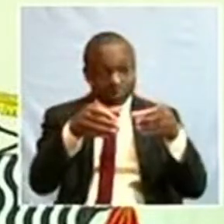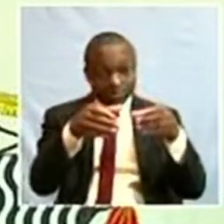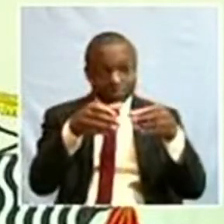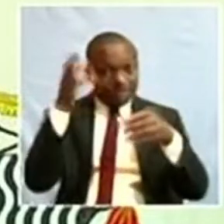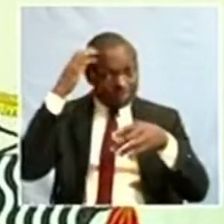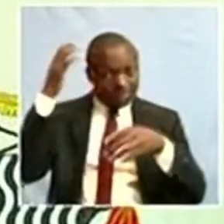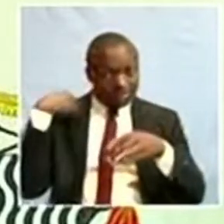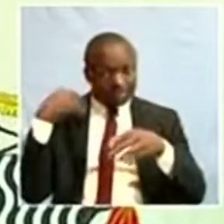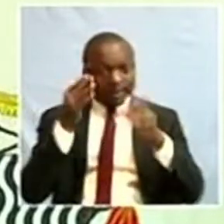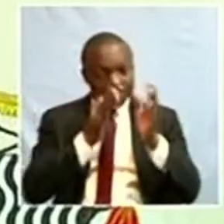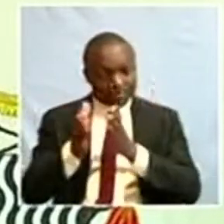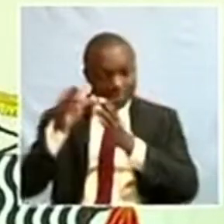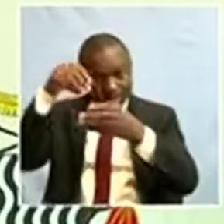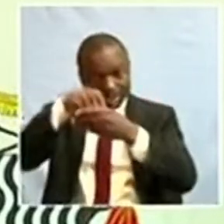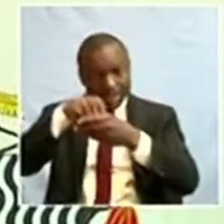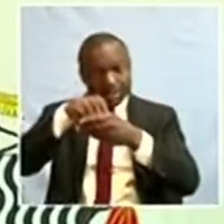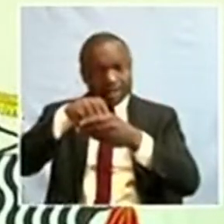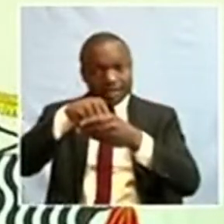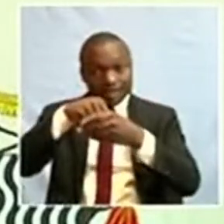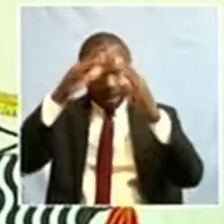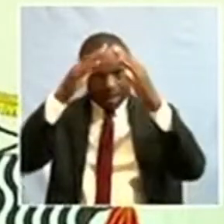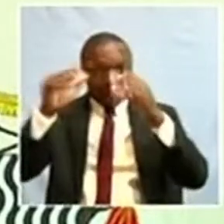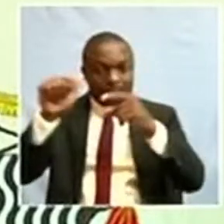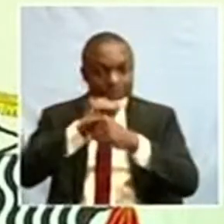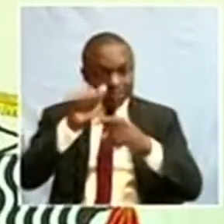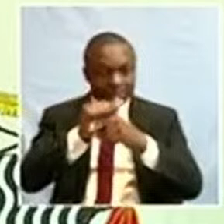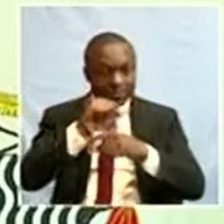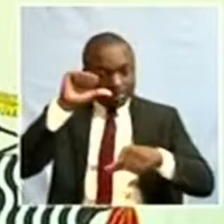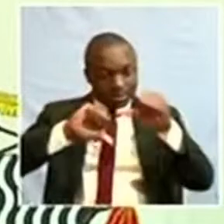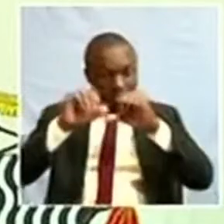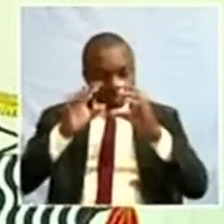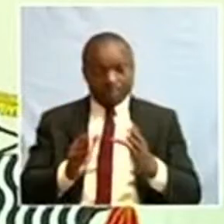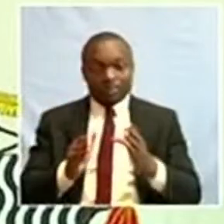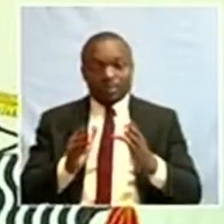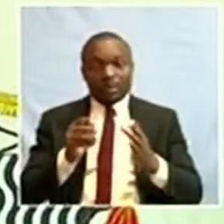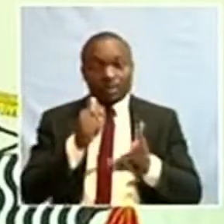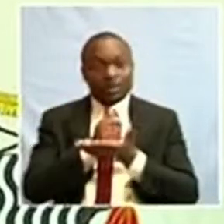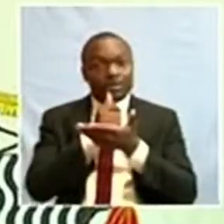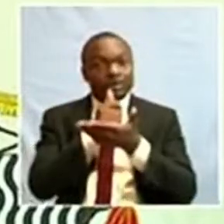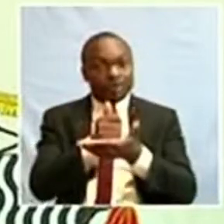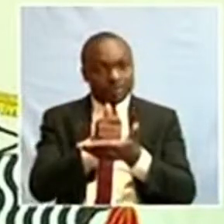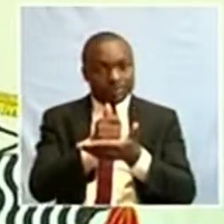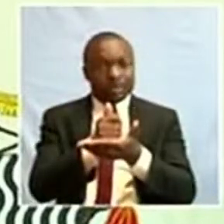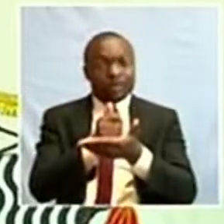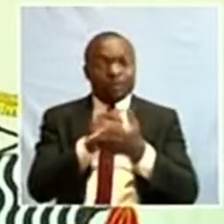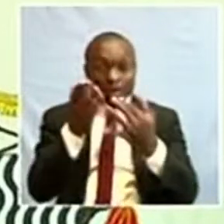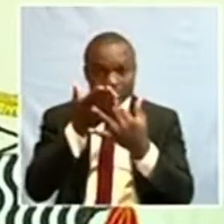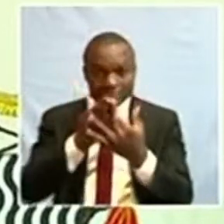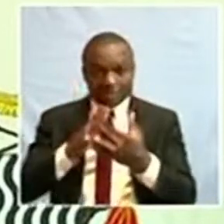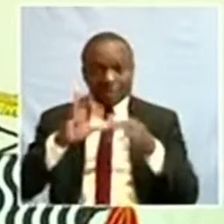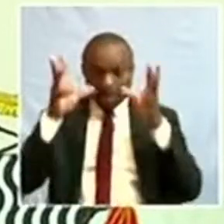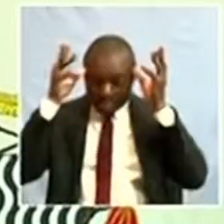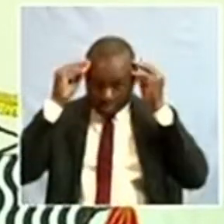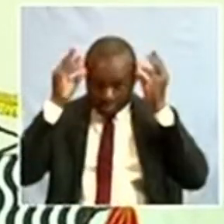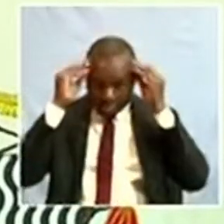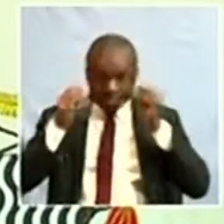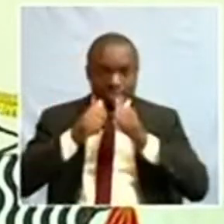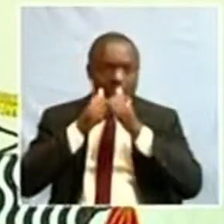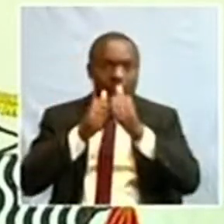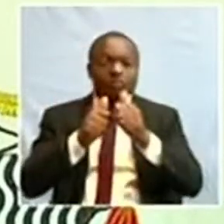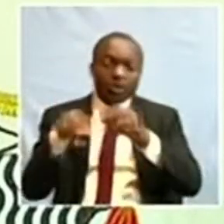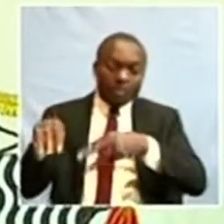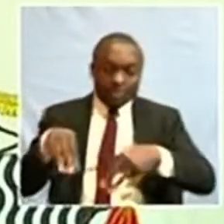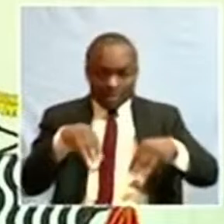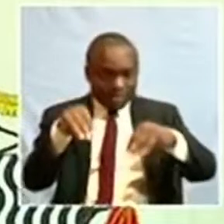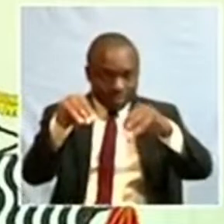organize in-house trainings for auditors where we help bridge the gap in terms of knowledge and adherence to